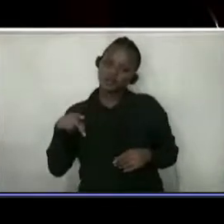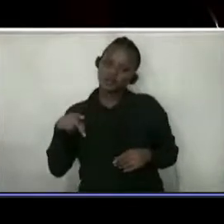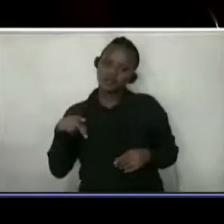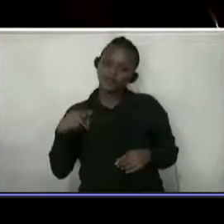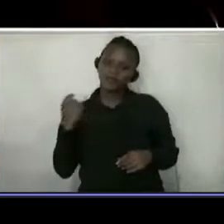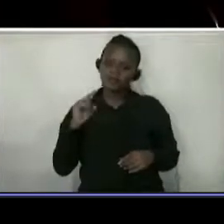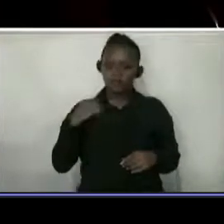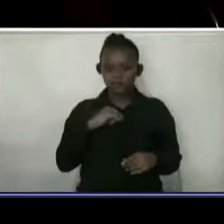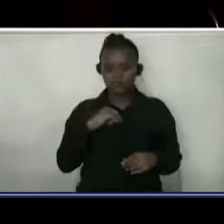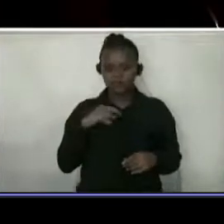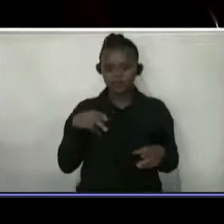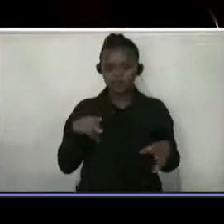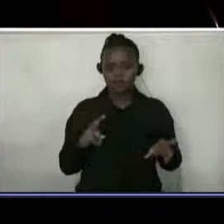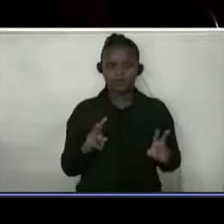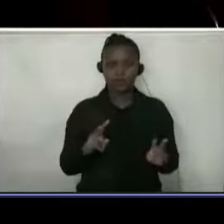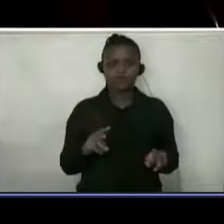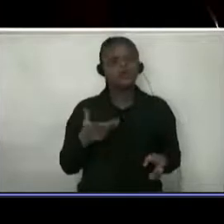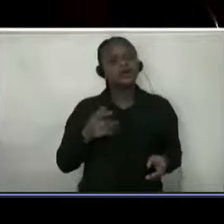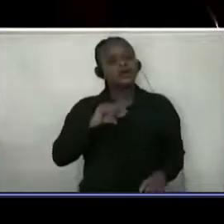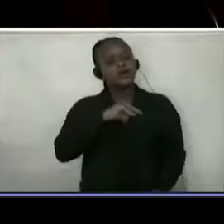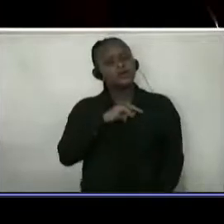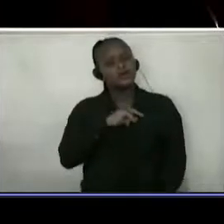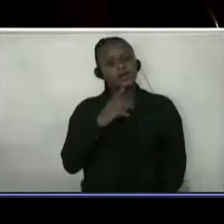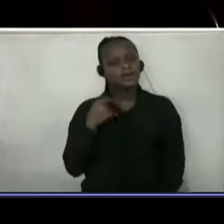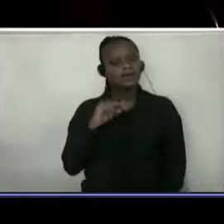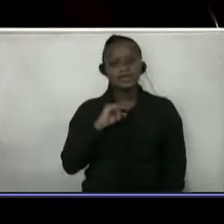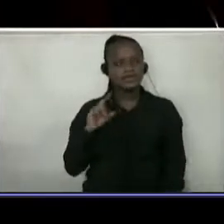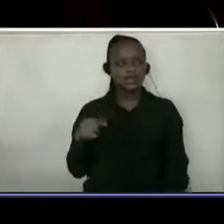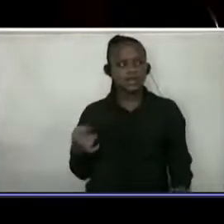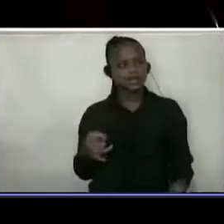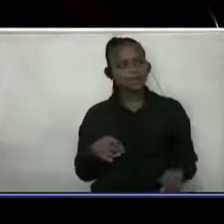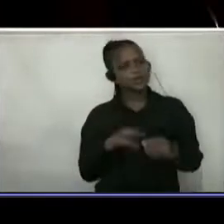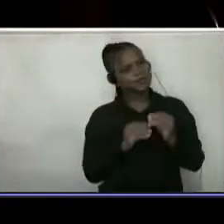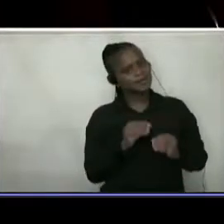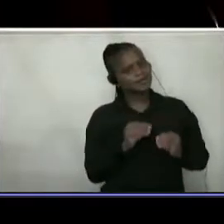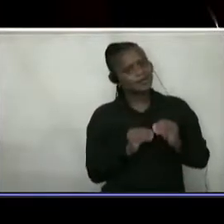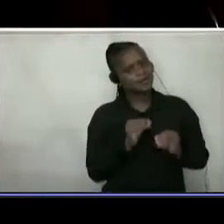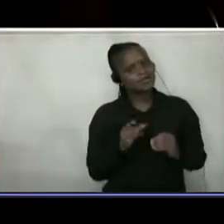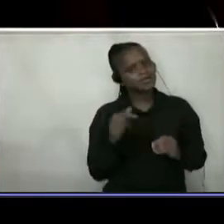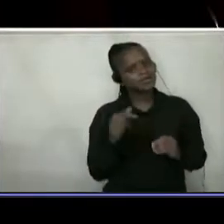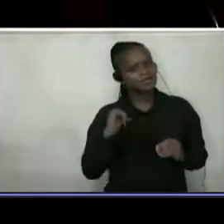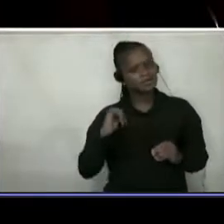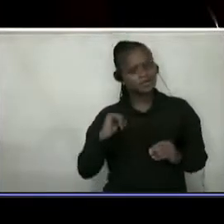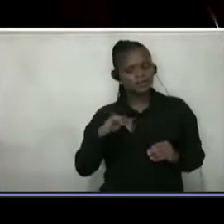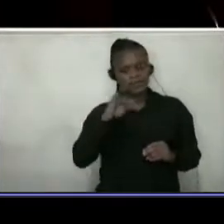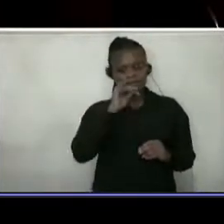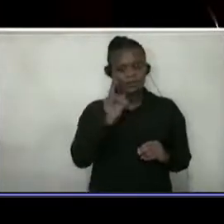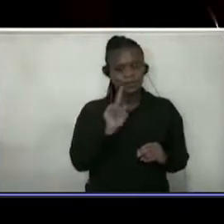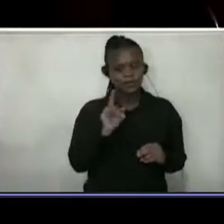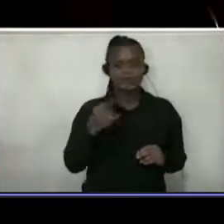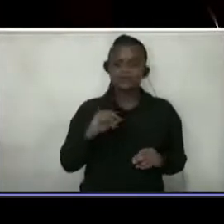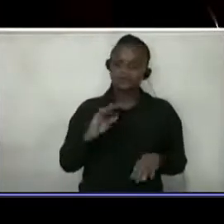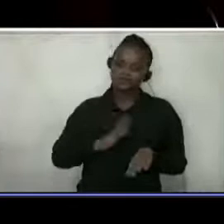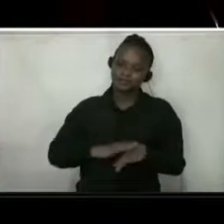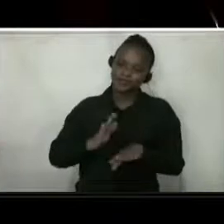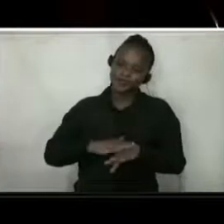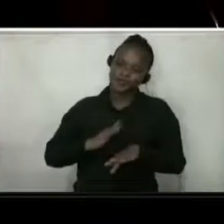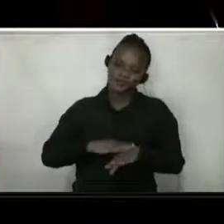cannot sort out our instability in coalition government municipalities, we will face a much bigger problem in